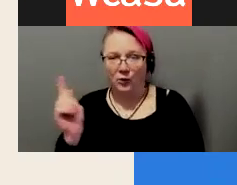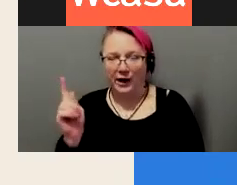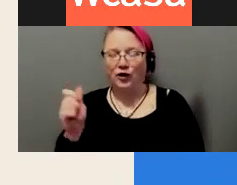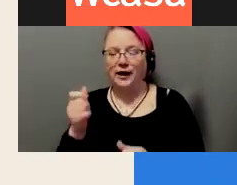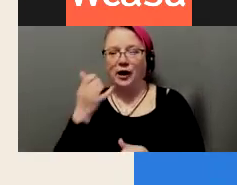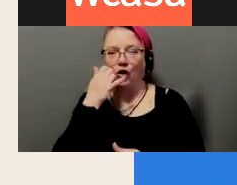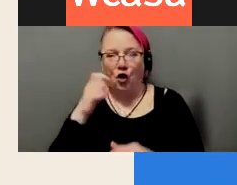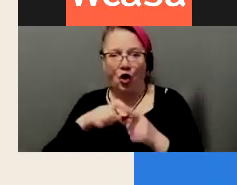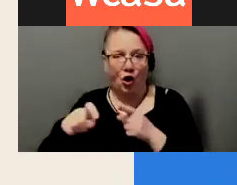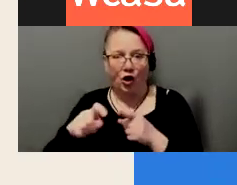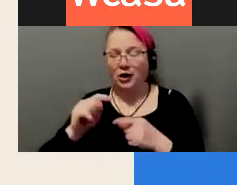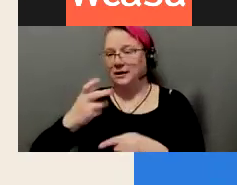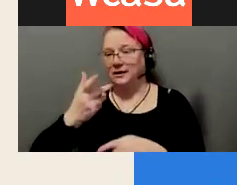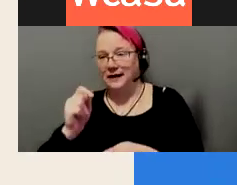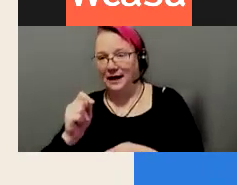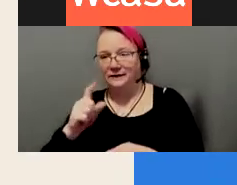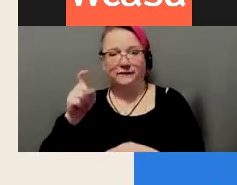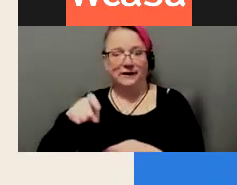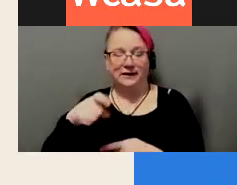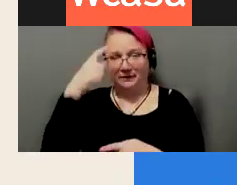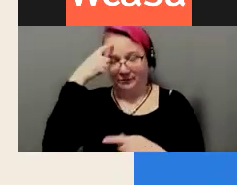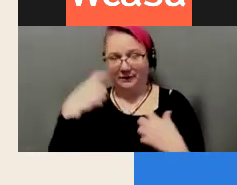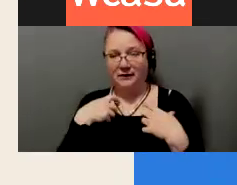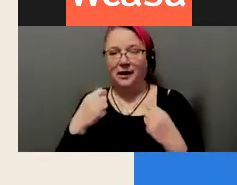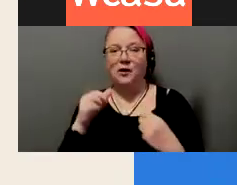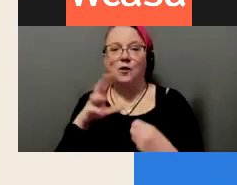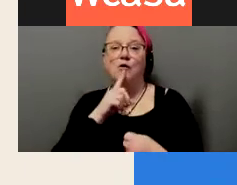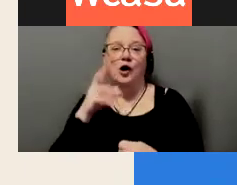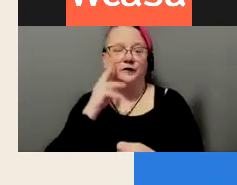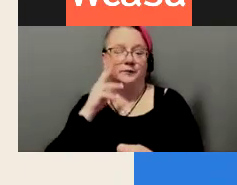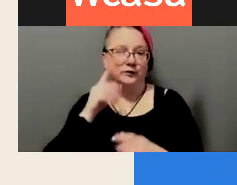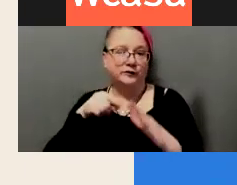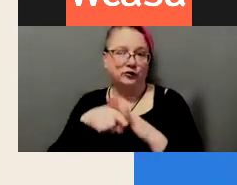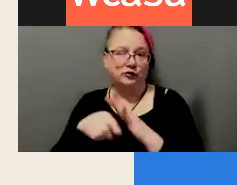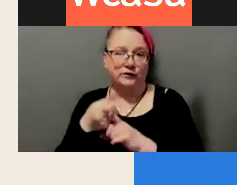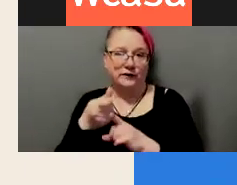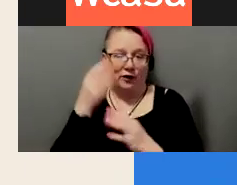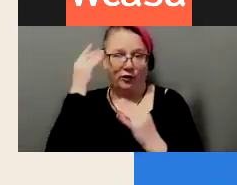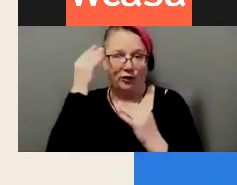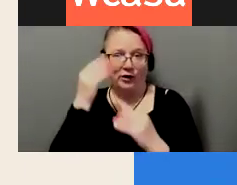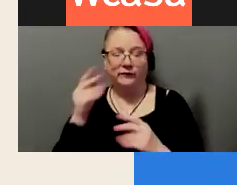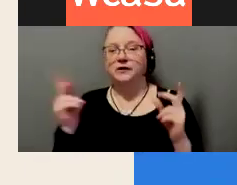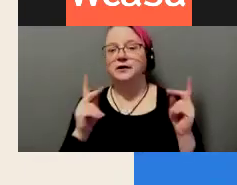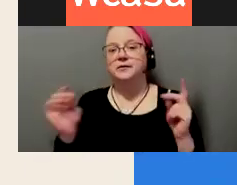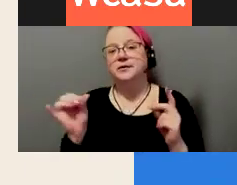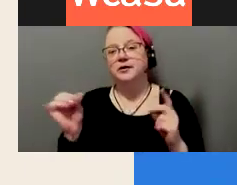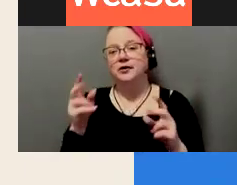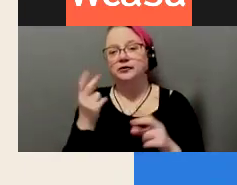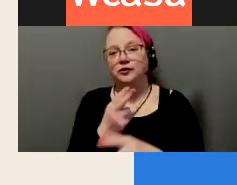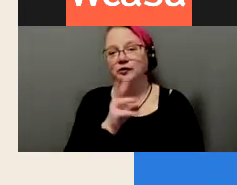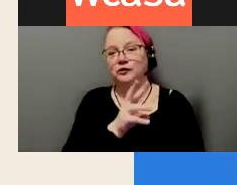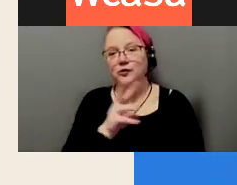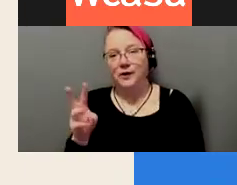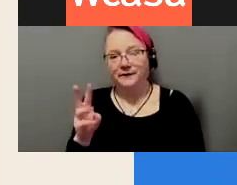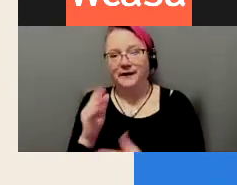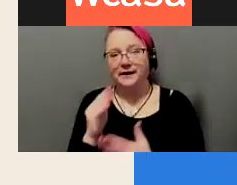in need of any mental health support and or experiencing suicidal thoughts. People can also use the website that is